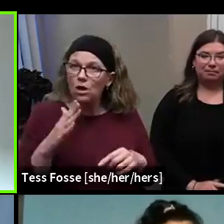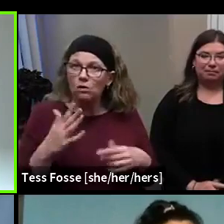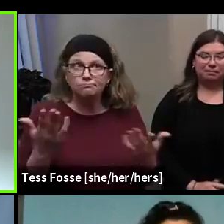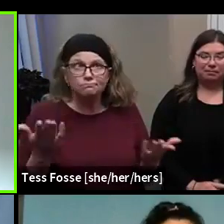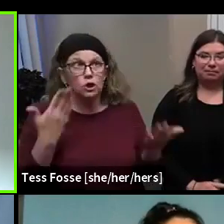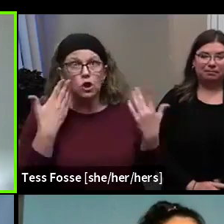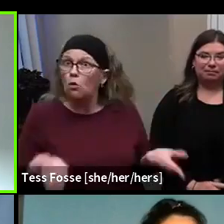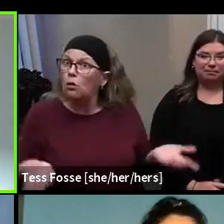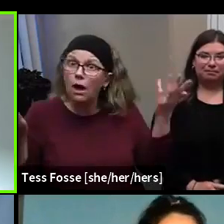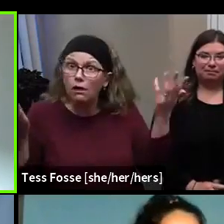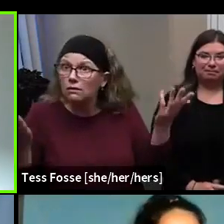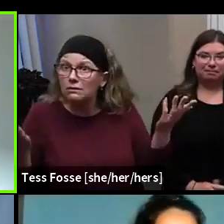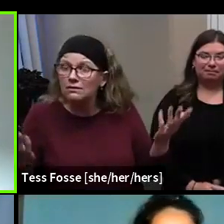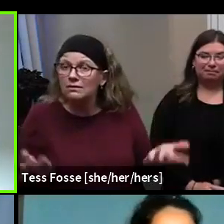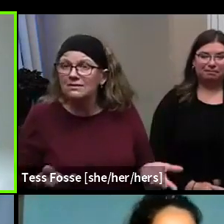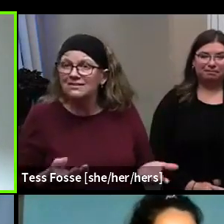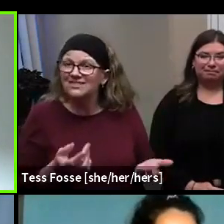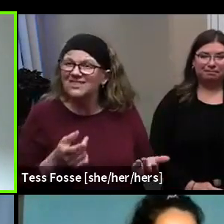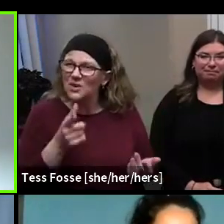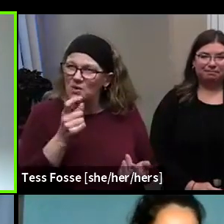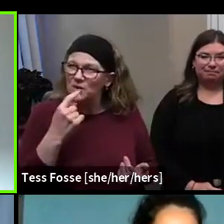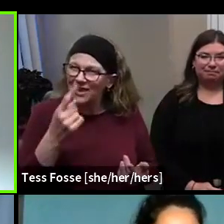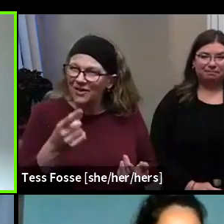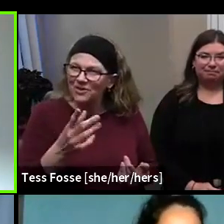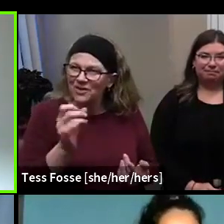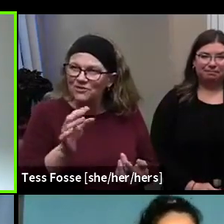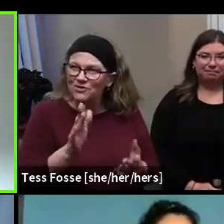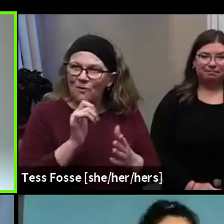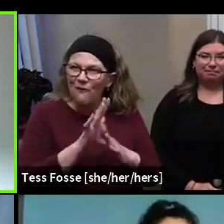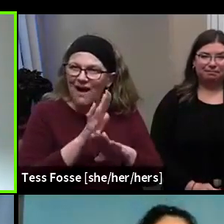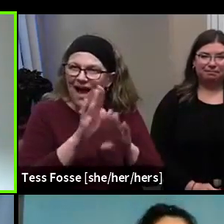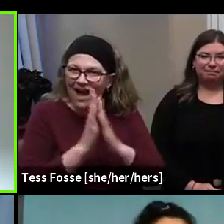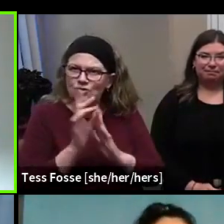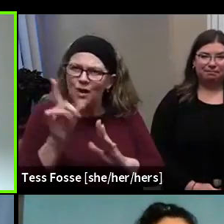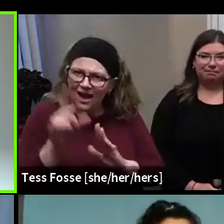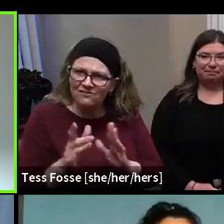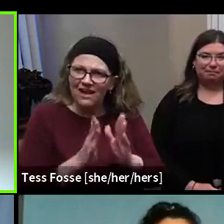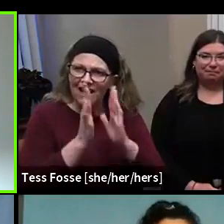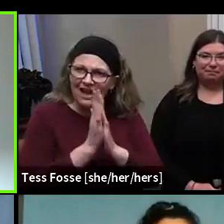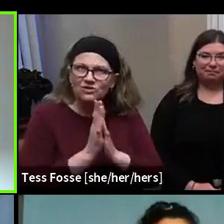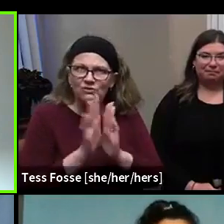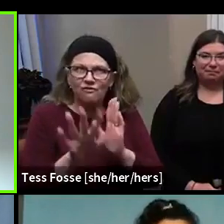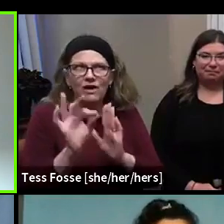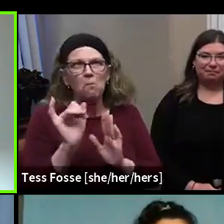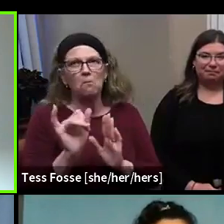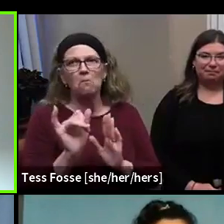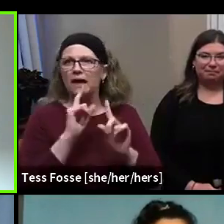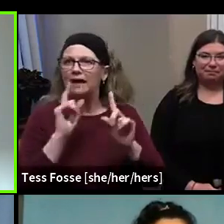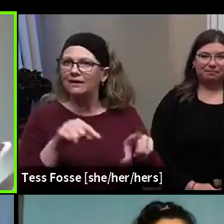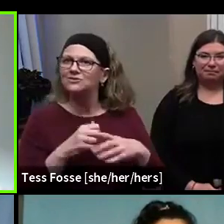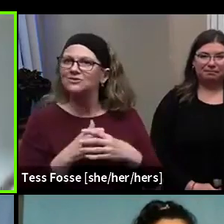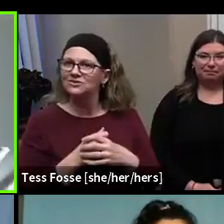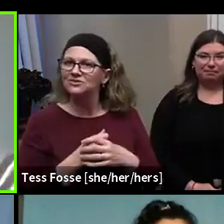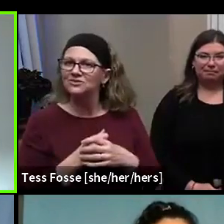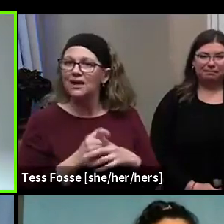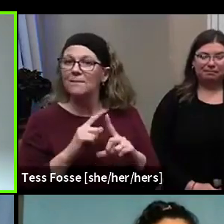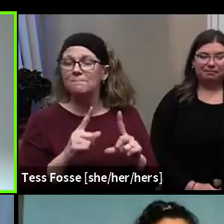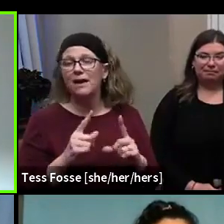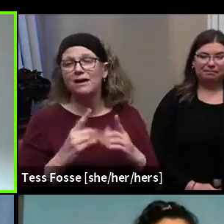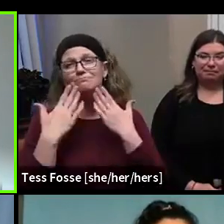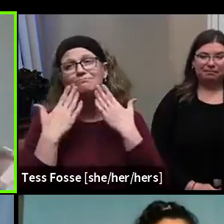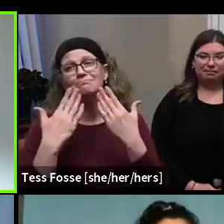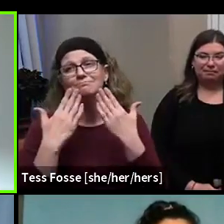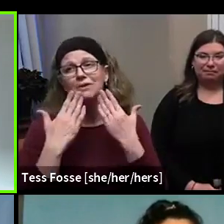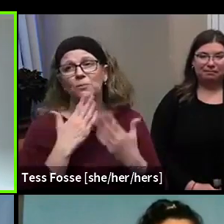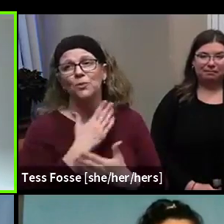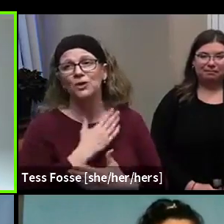know. So who's going to tell you? You got to ask questions to find out the answer. But I do